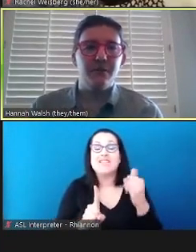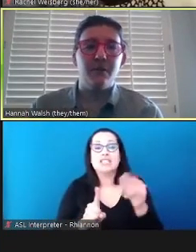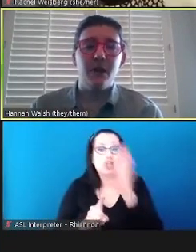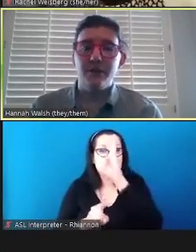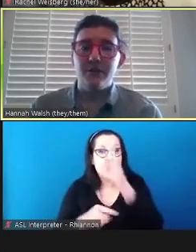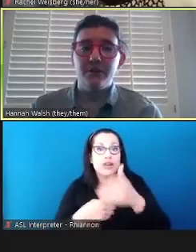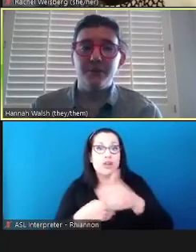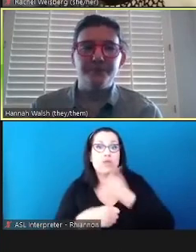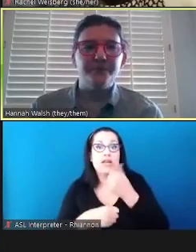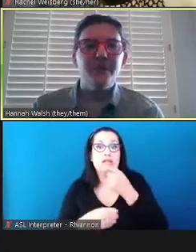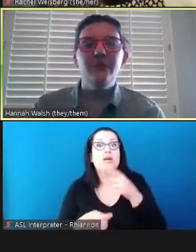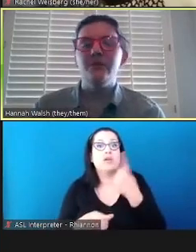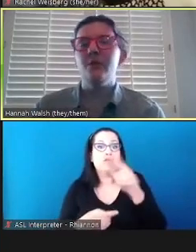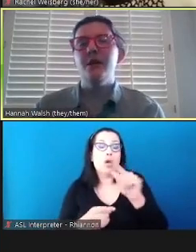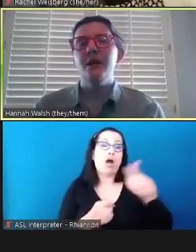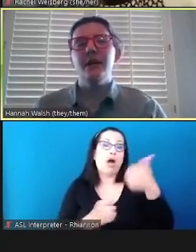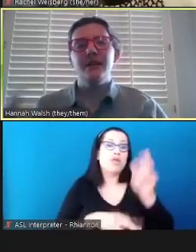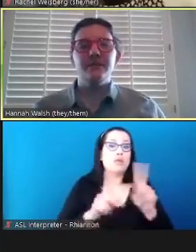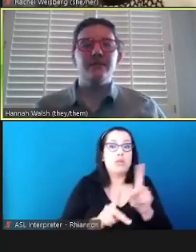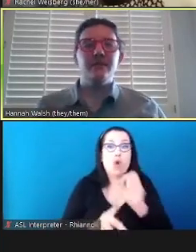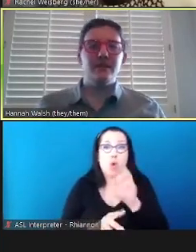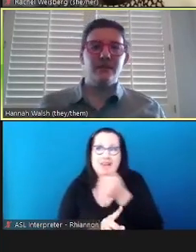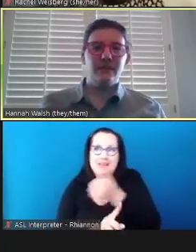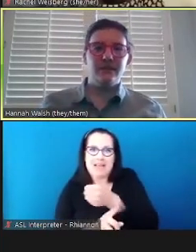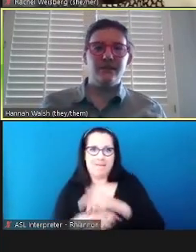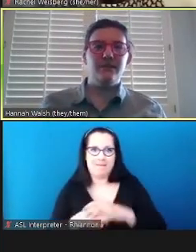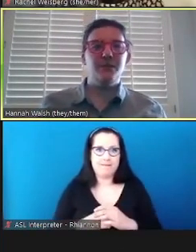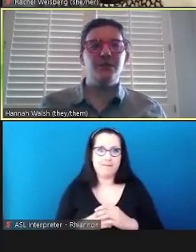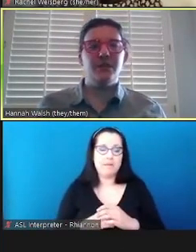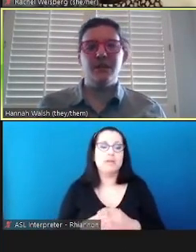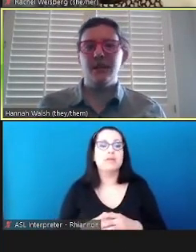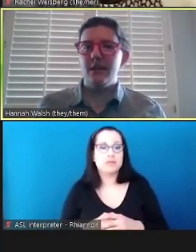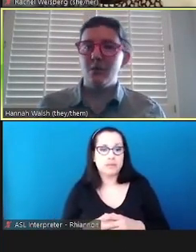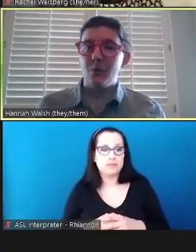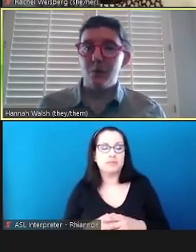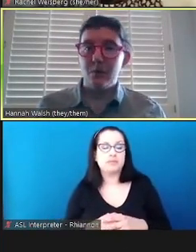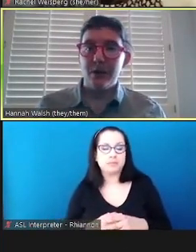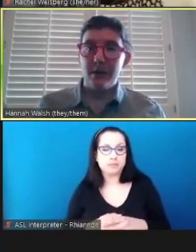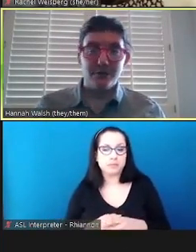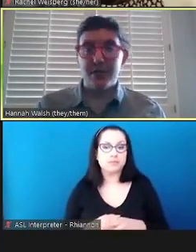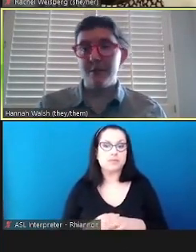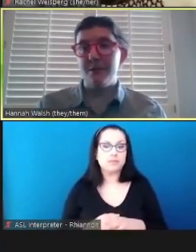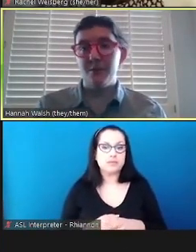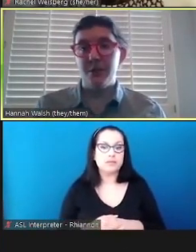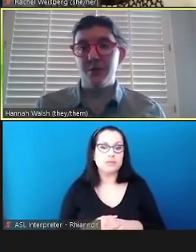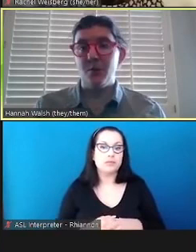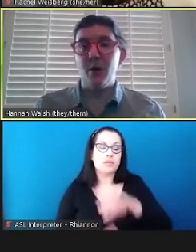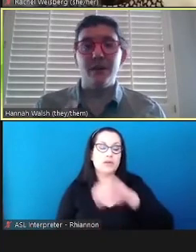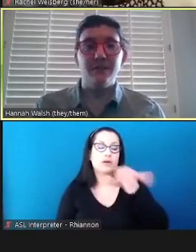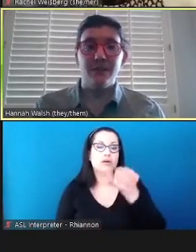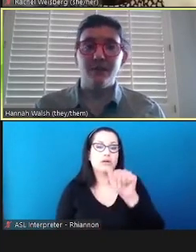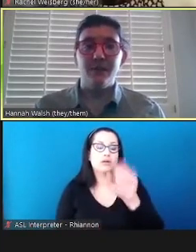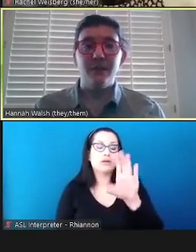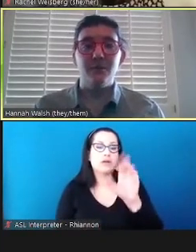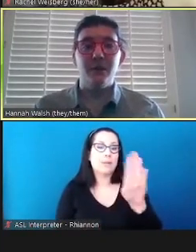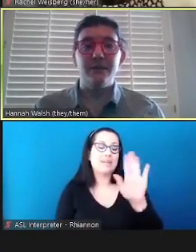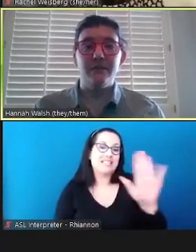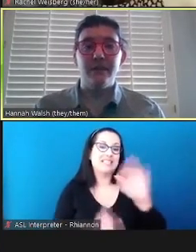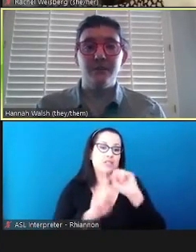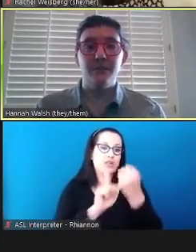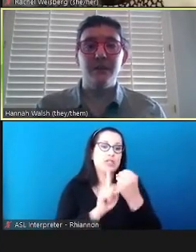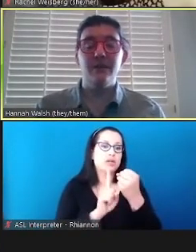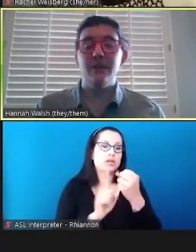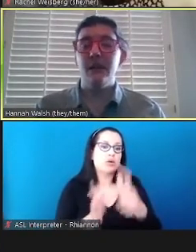himself or others. So this situation, Jacob's situation requires an